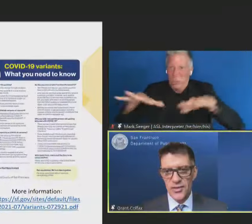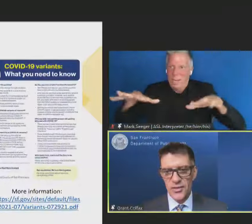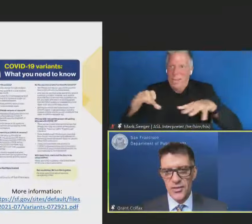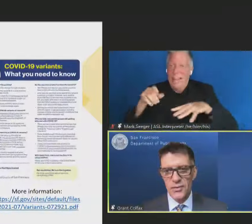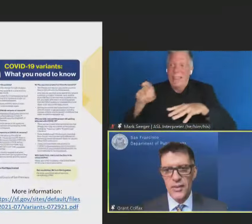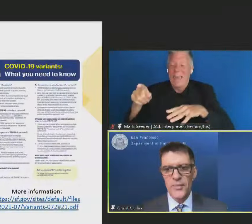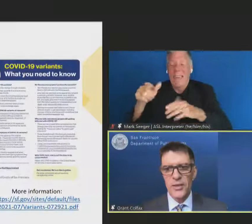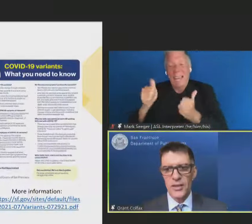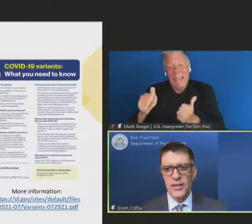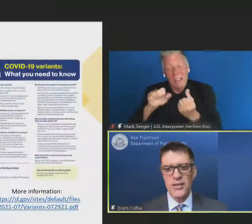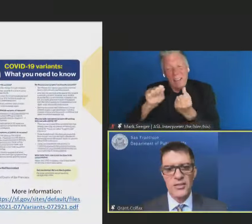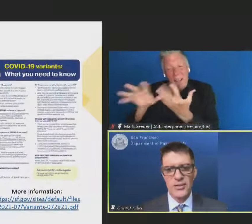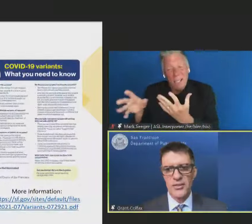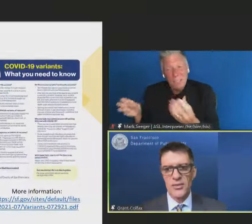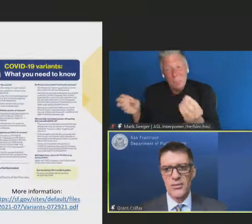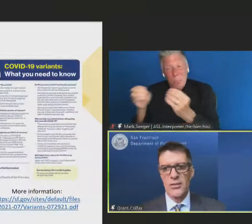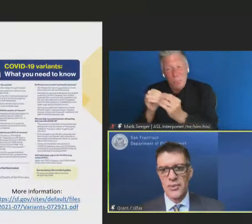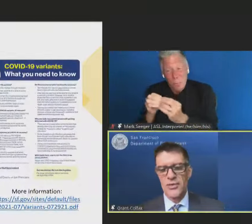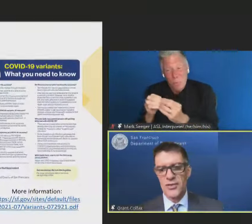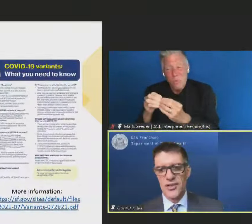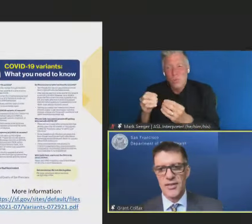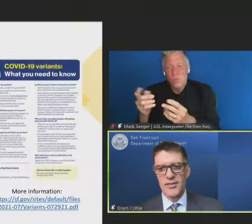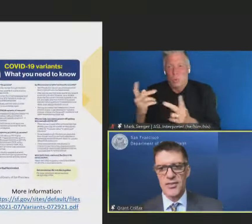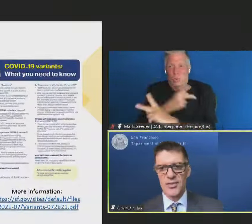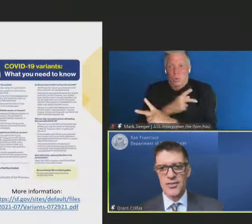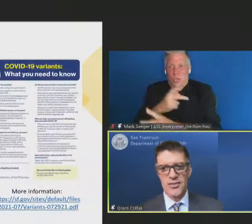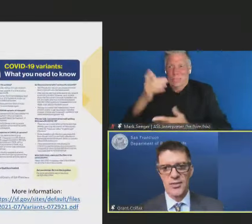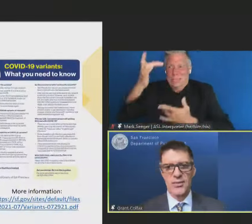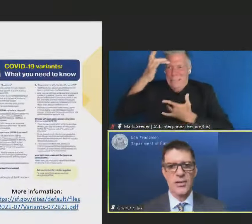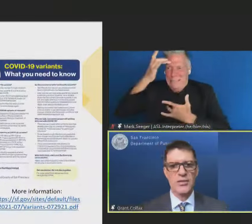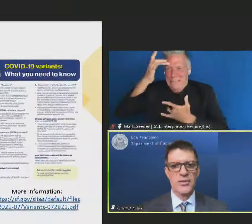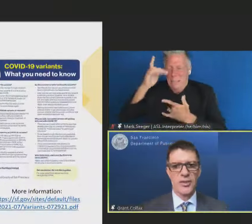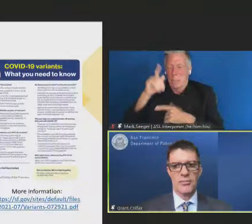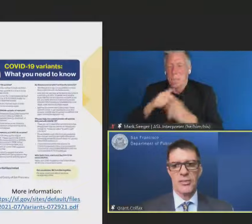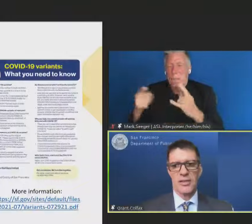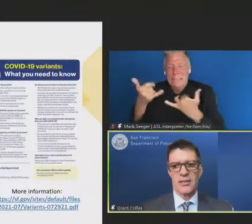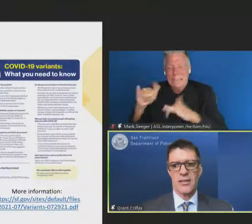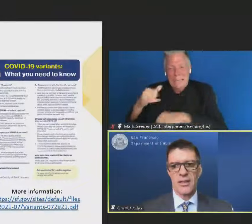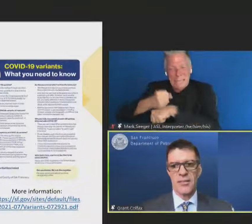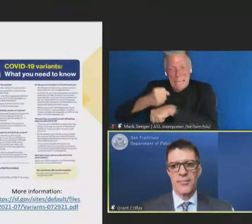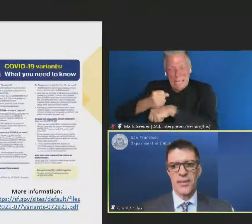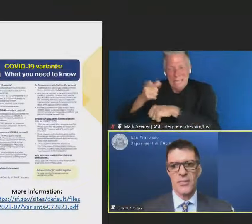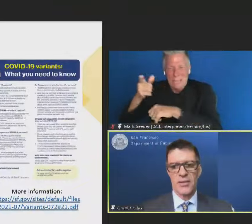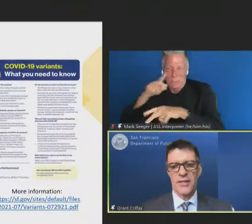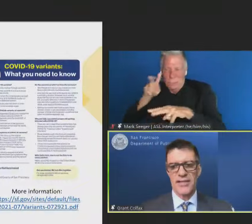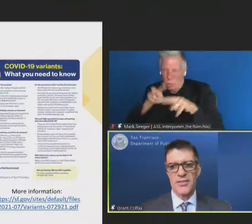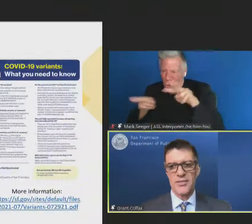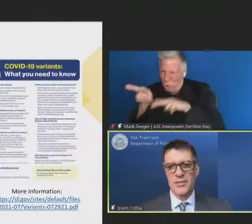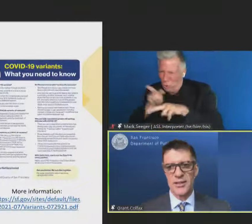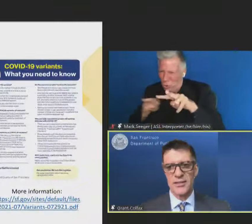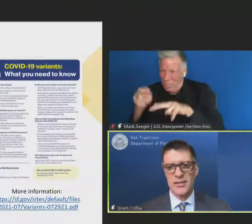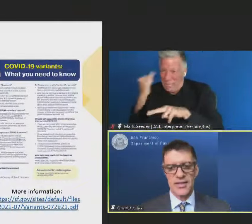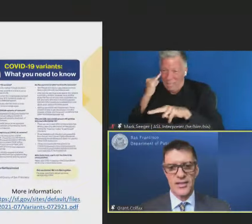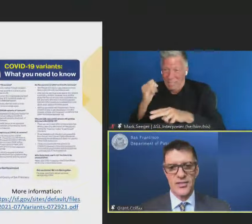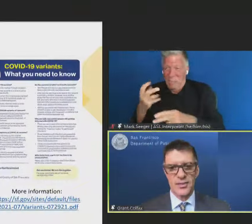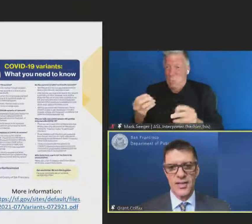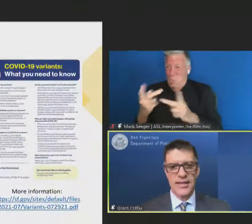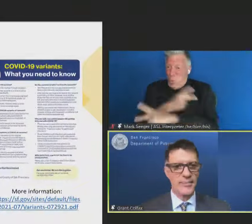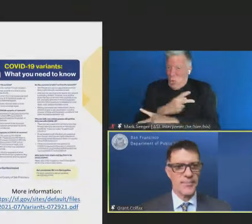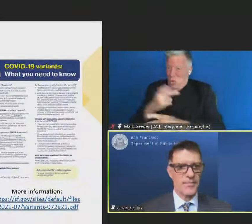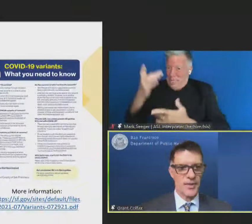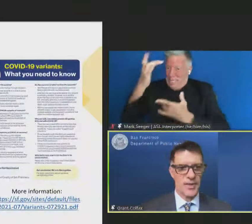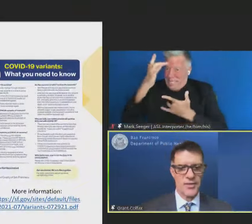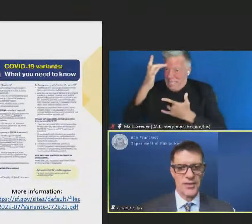disease, although the clinical research scientists are still determining whether that's the case or